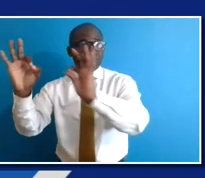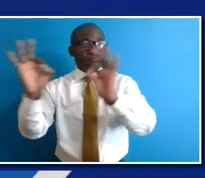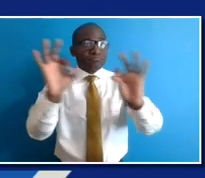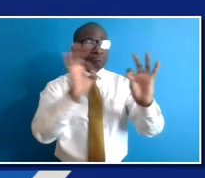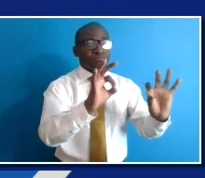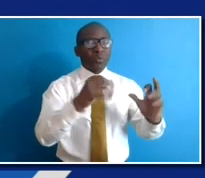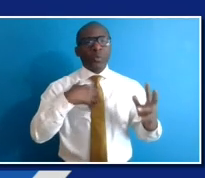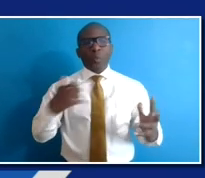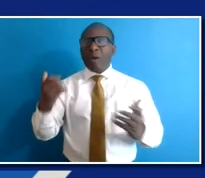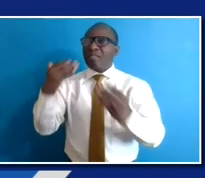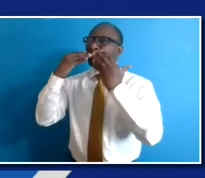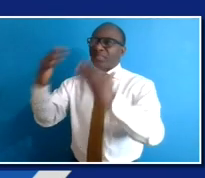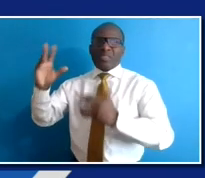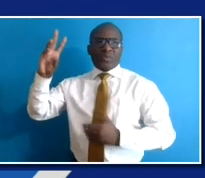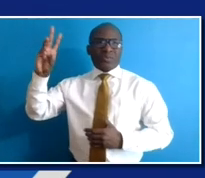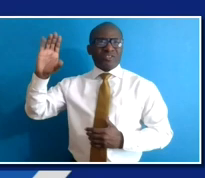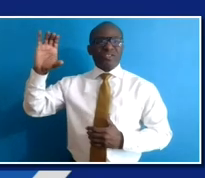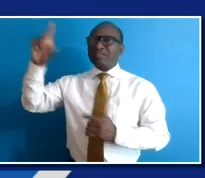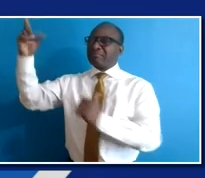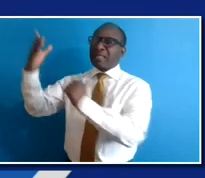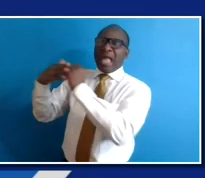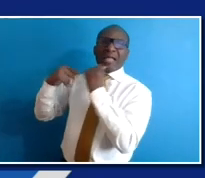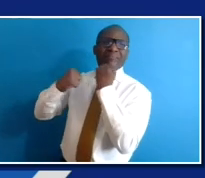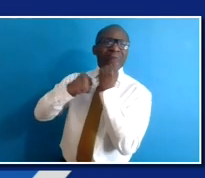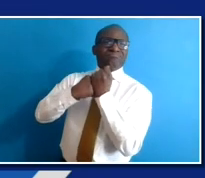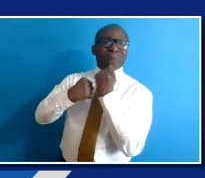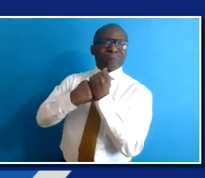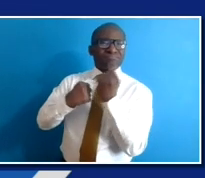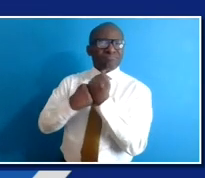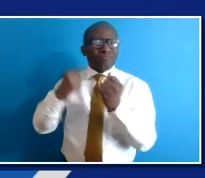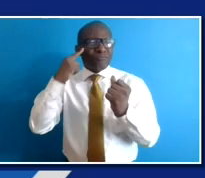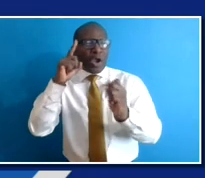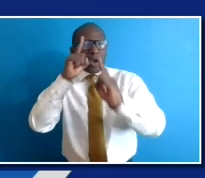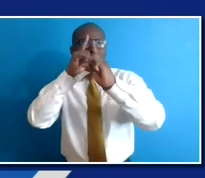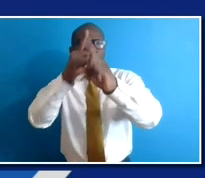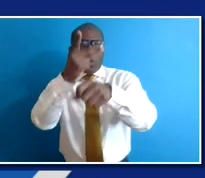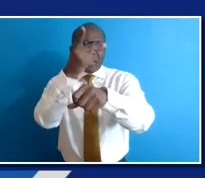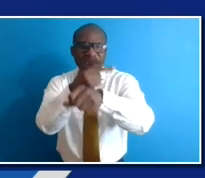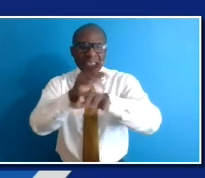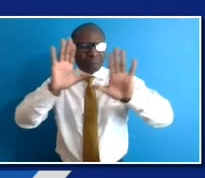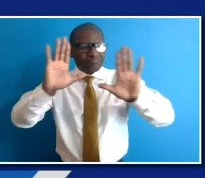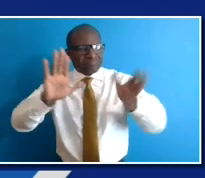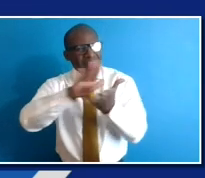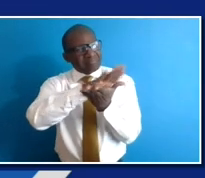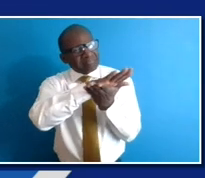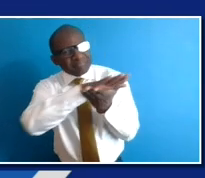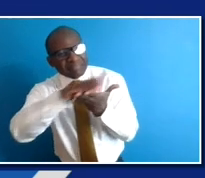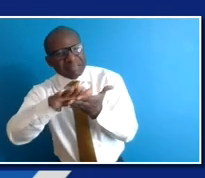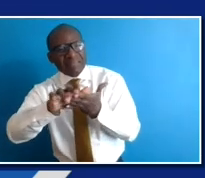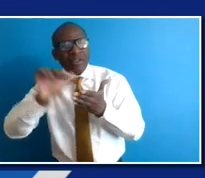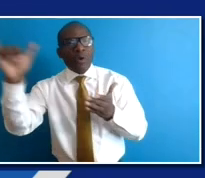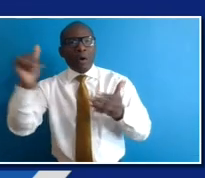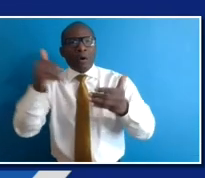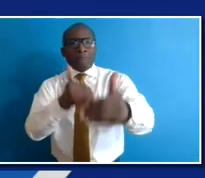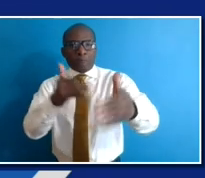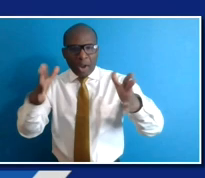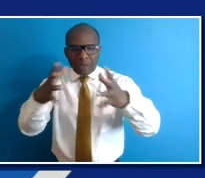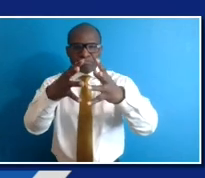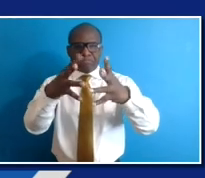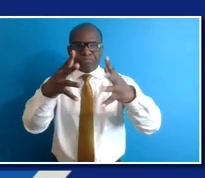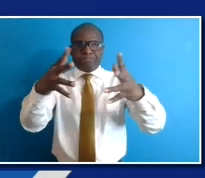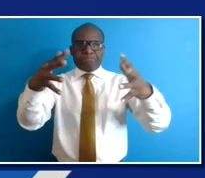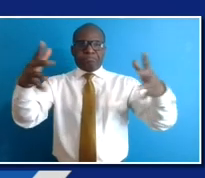everything clean, green, and growing during a pandemic. And just very proud of the staff. And thank you to the county executive